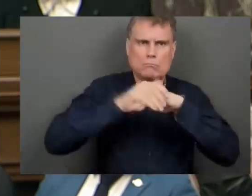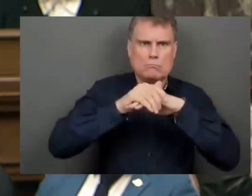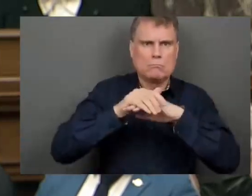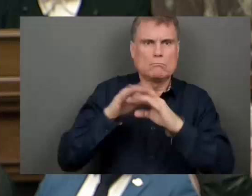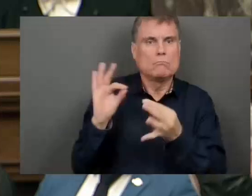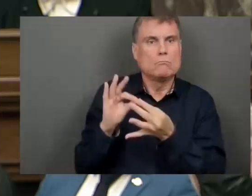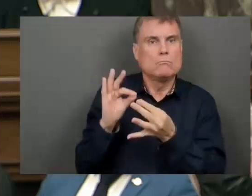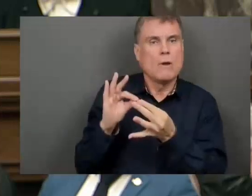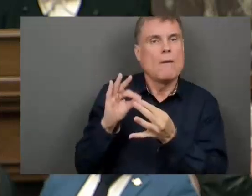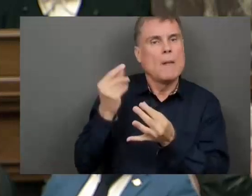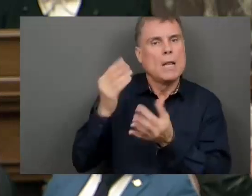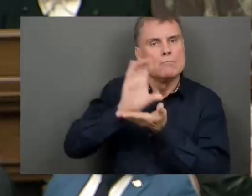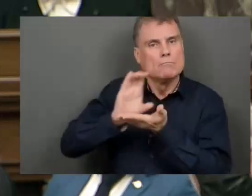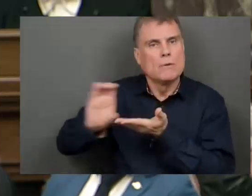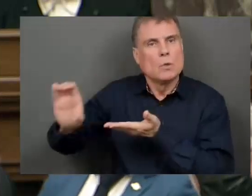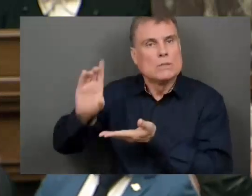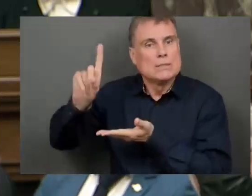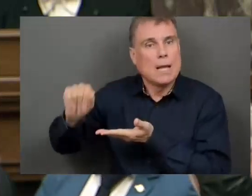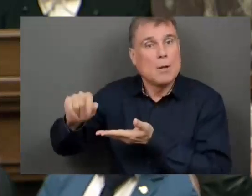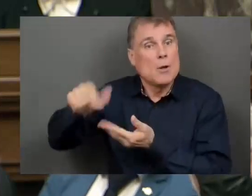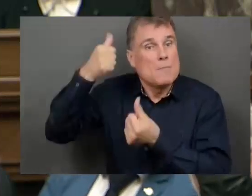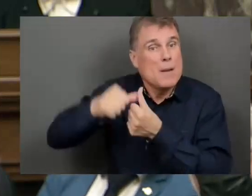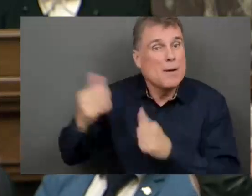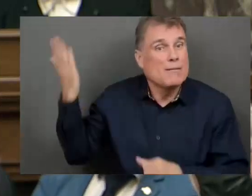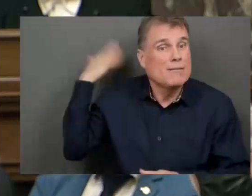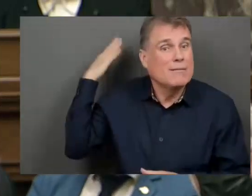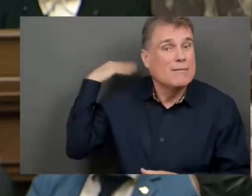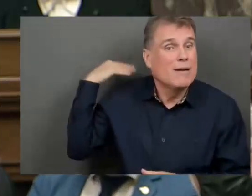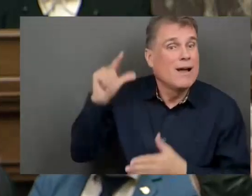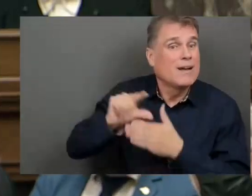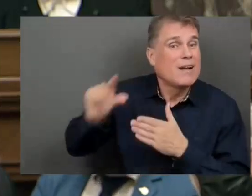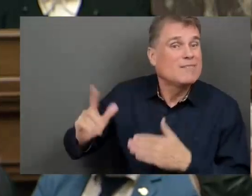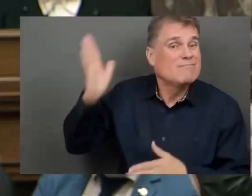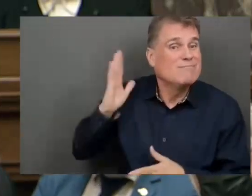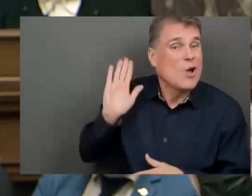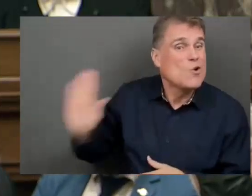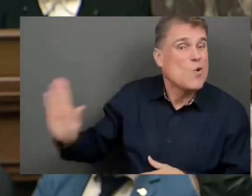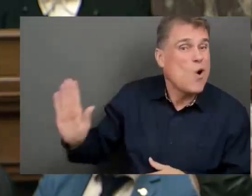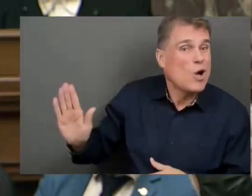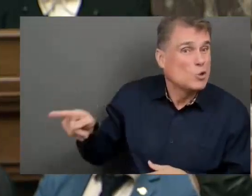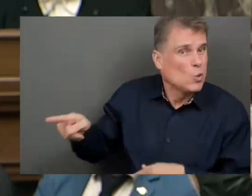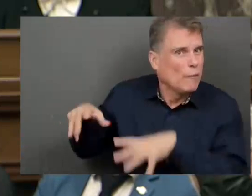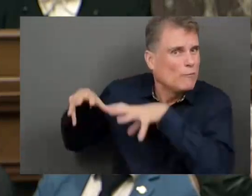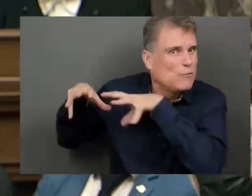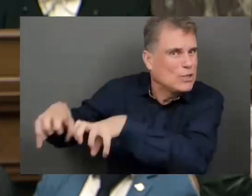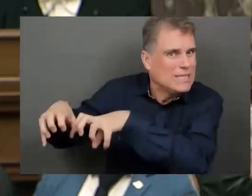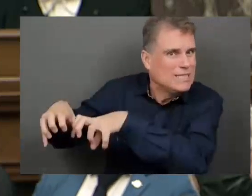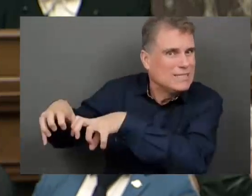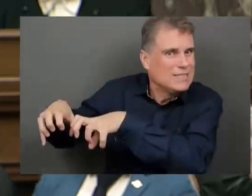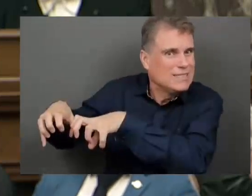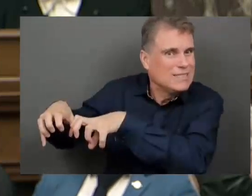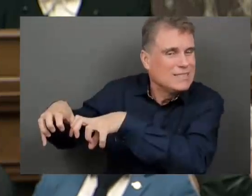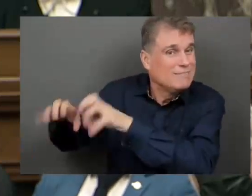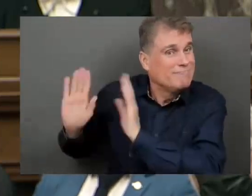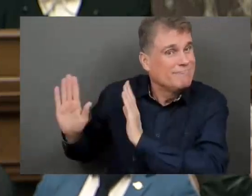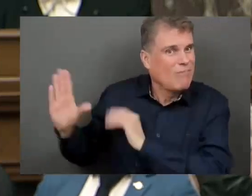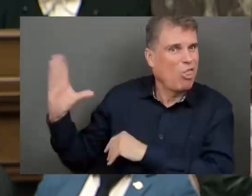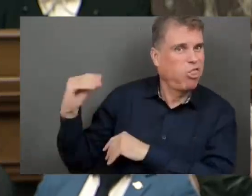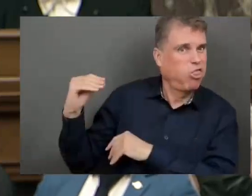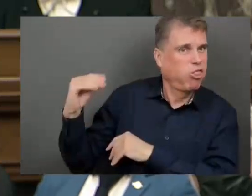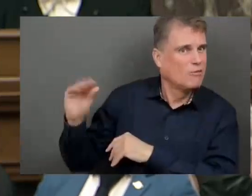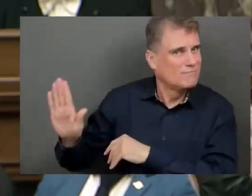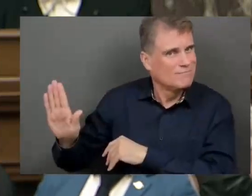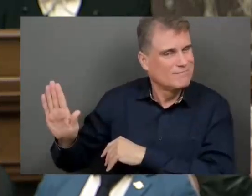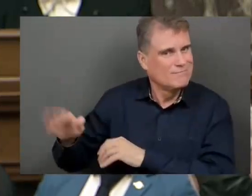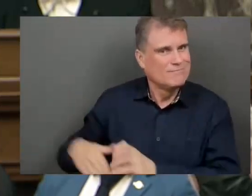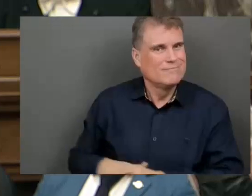Liberal government, the leader of the opposition, froze. Well, that's why we have made 5